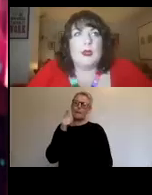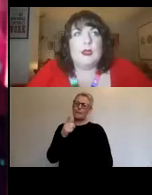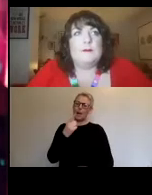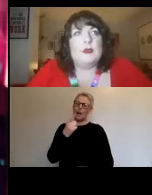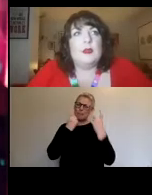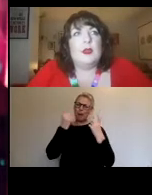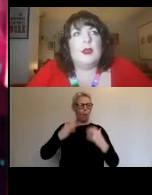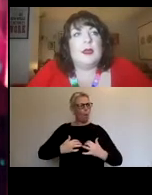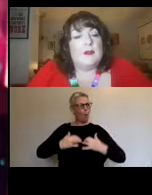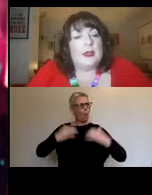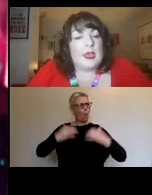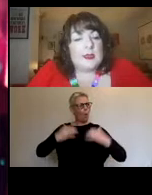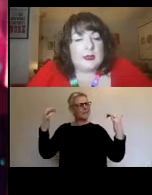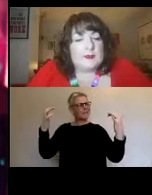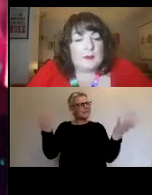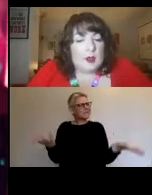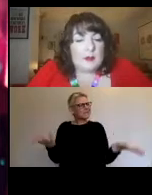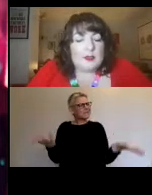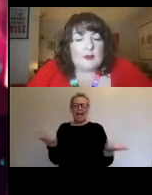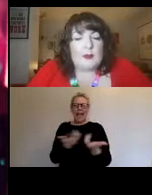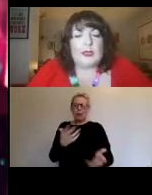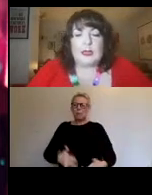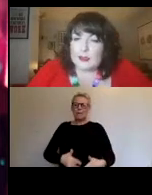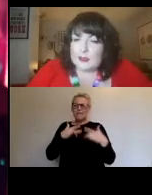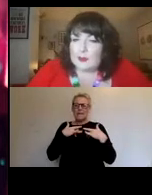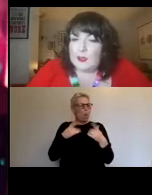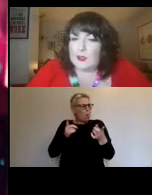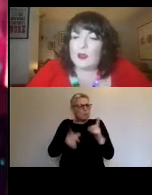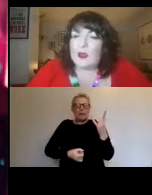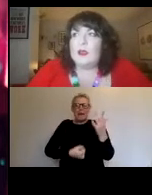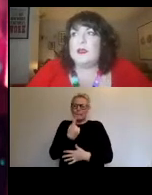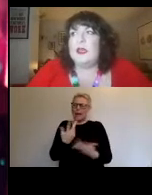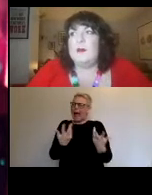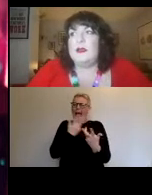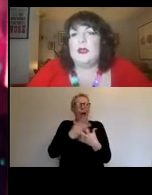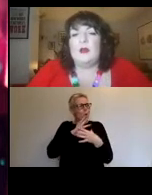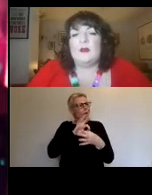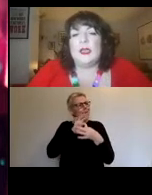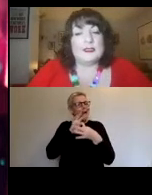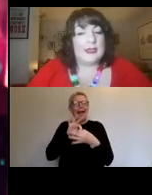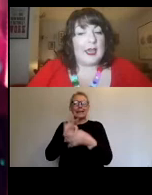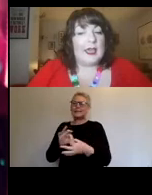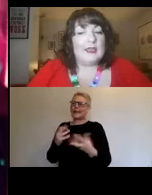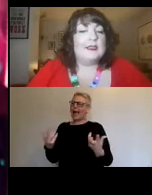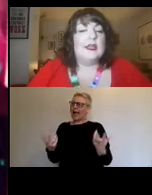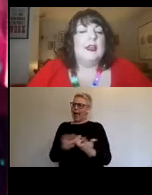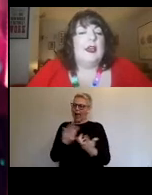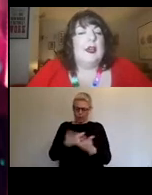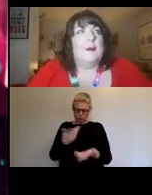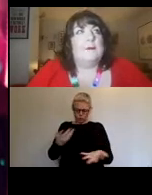trying to navigate the last few months to remain connected to each other, to keep ourselves entertained.